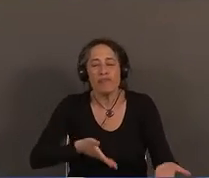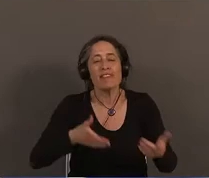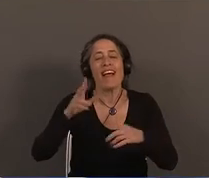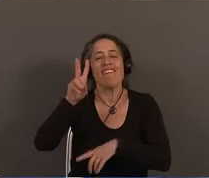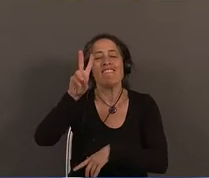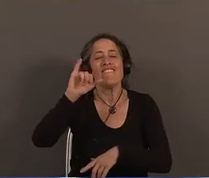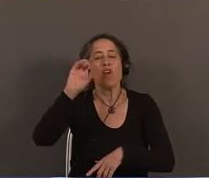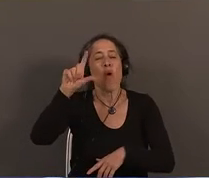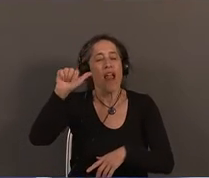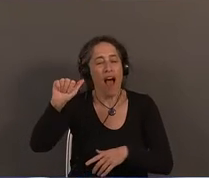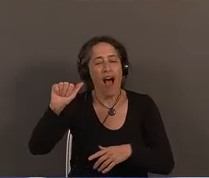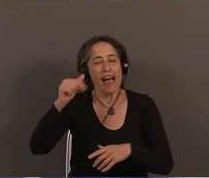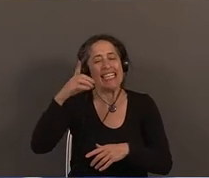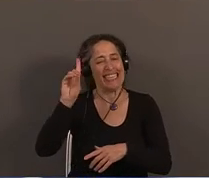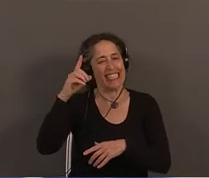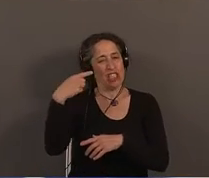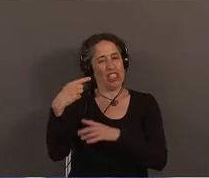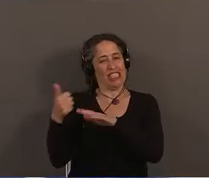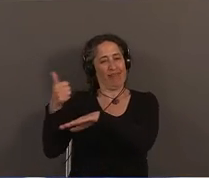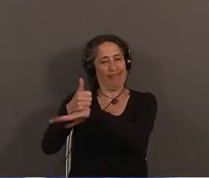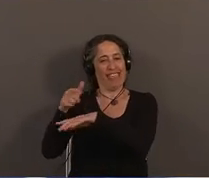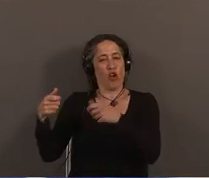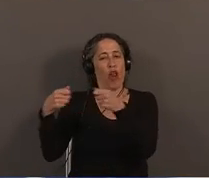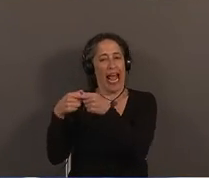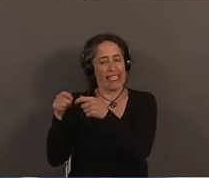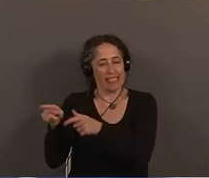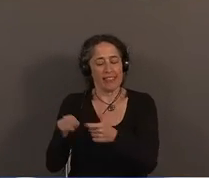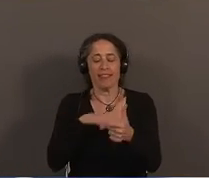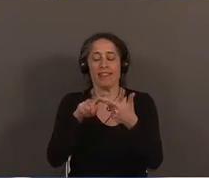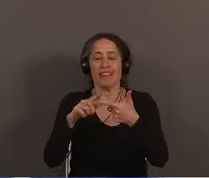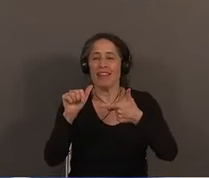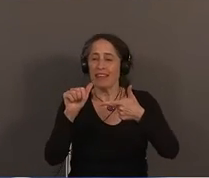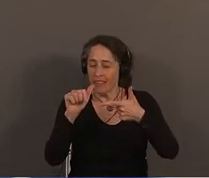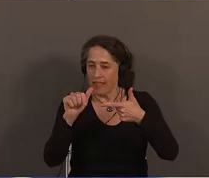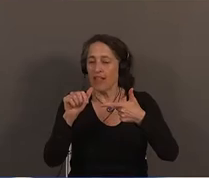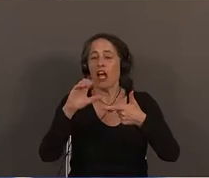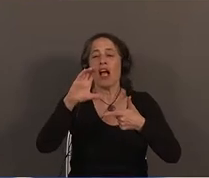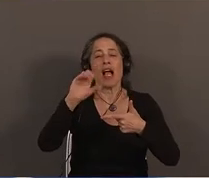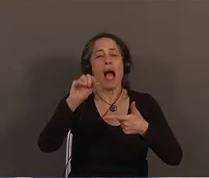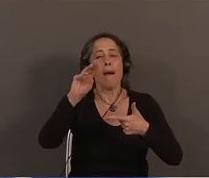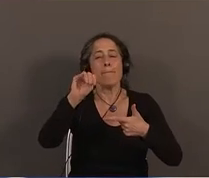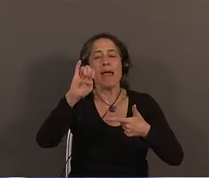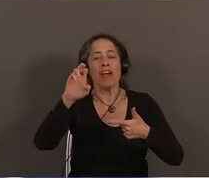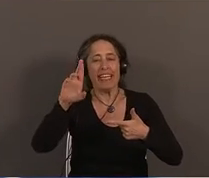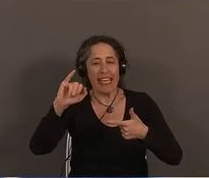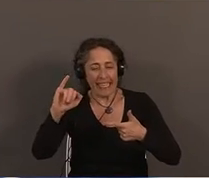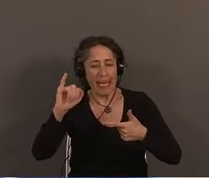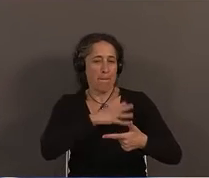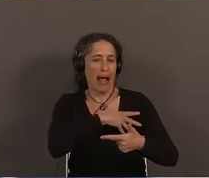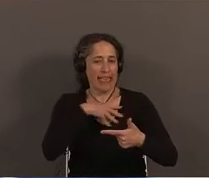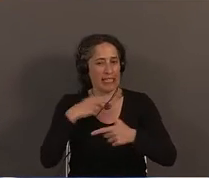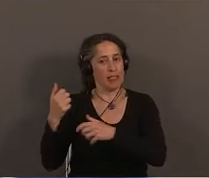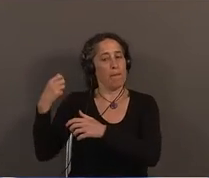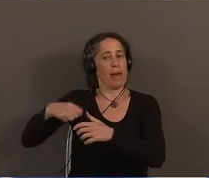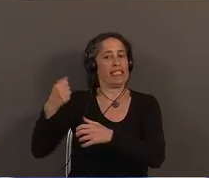Viola, Director General DG Connect. Andrew Tony Camilleri of the Maltese